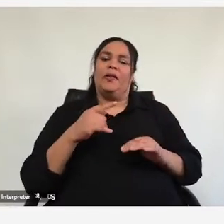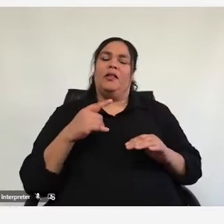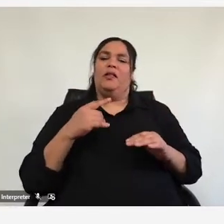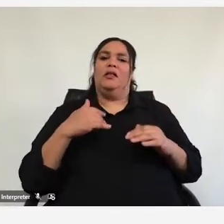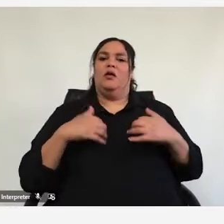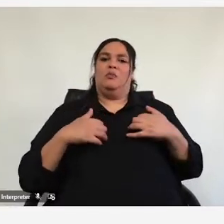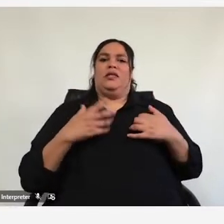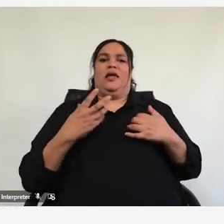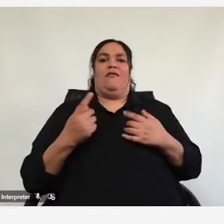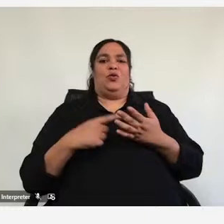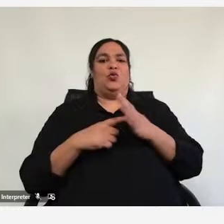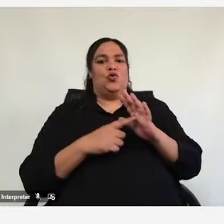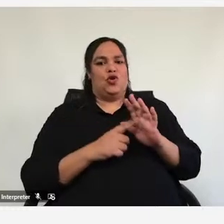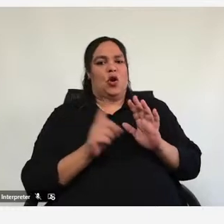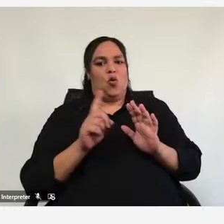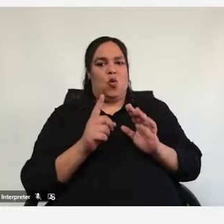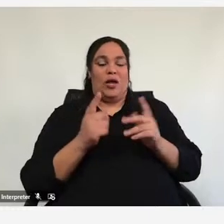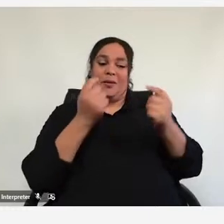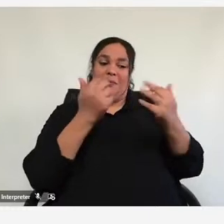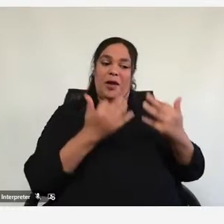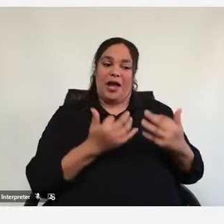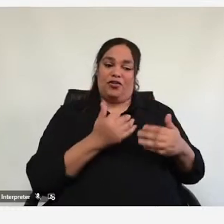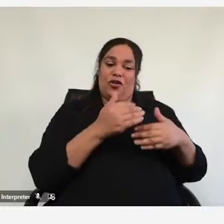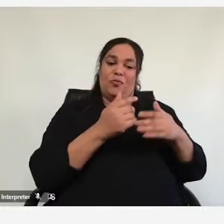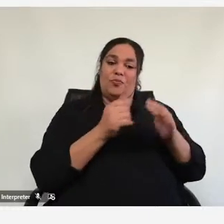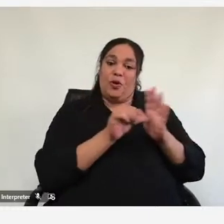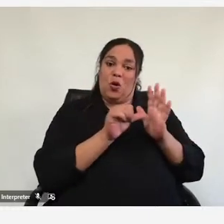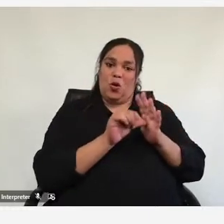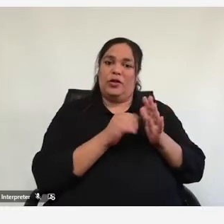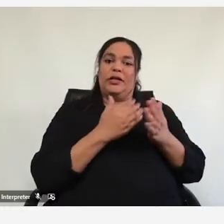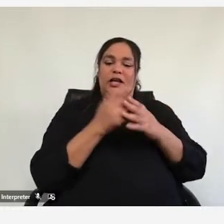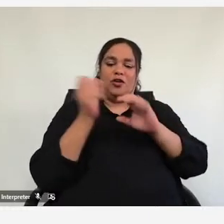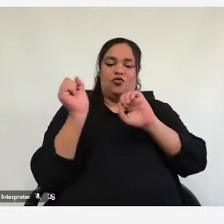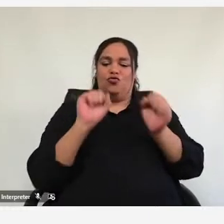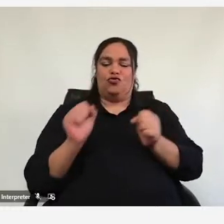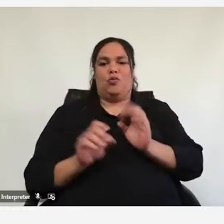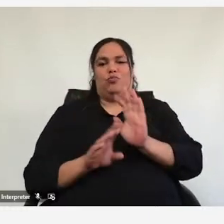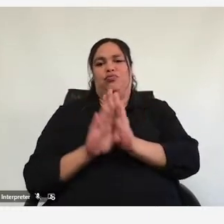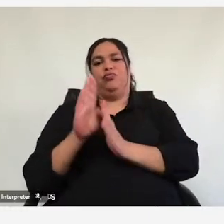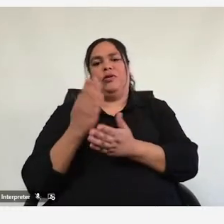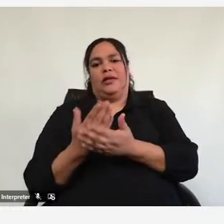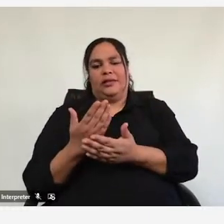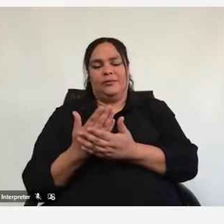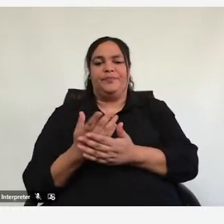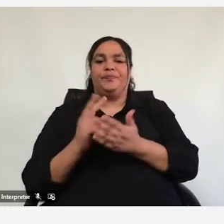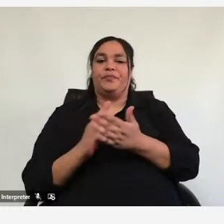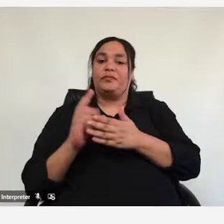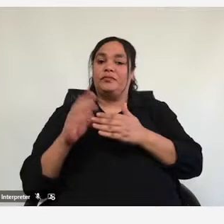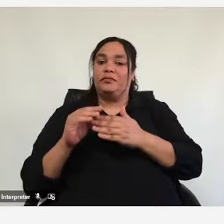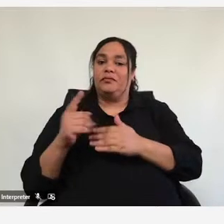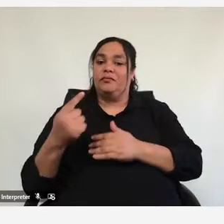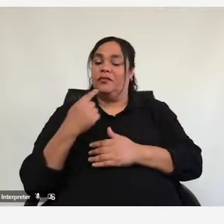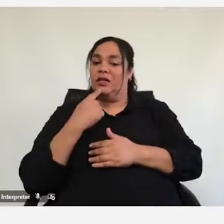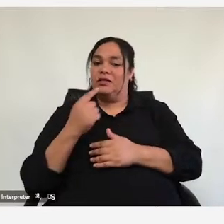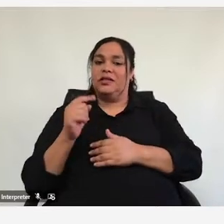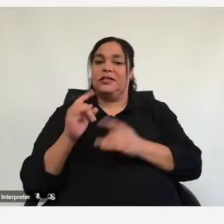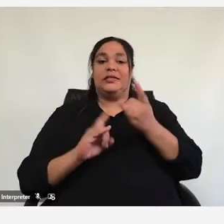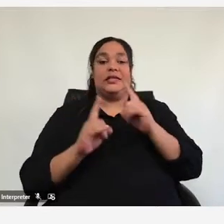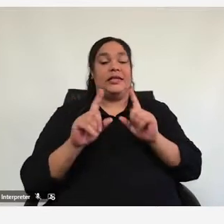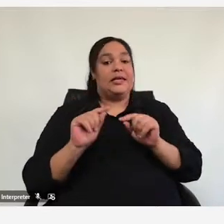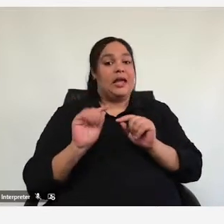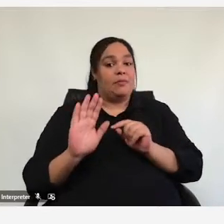and demonstrates that budgetary priorities can shape progress. The Honourable Member raised the City of Cape